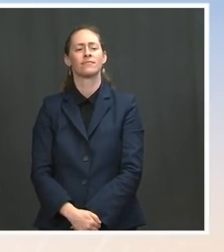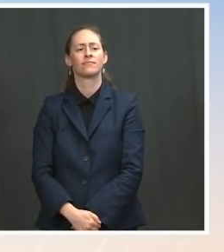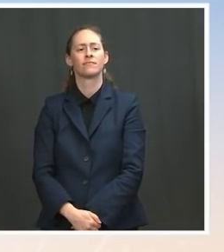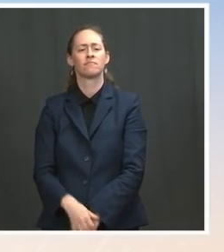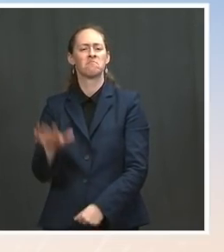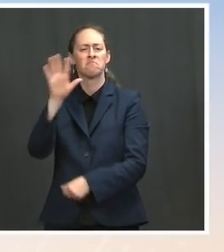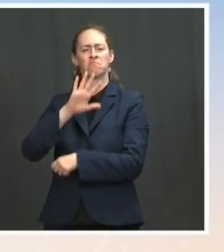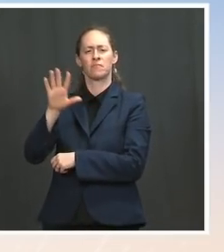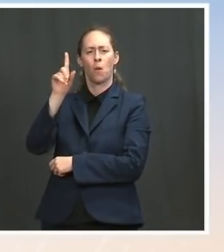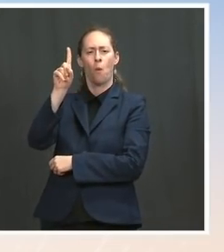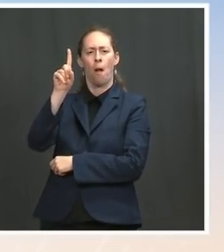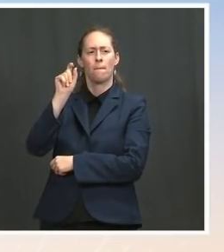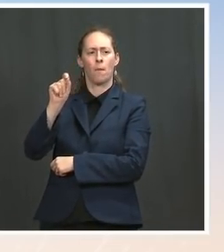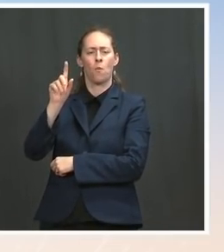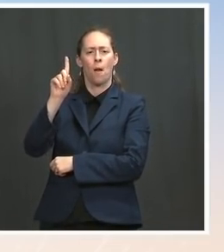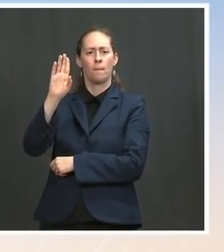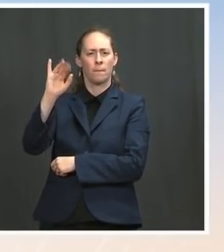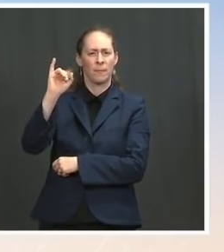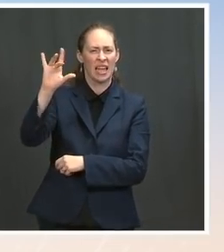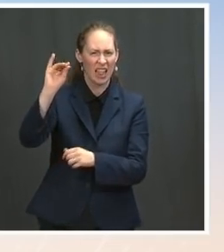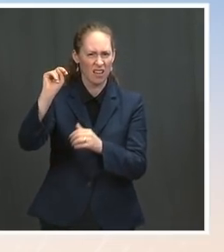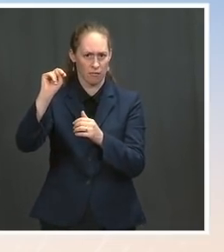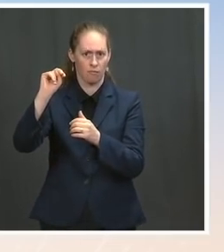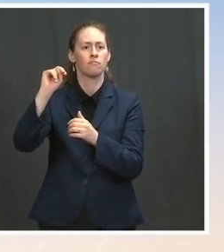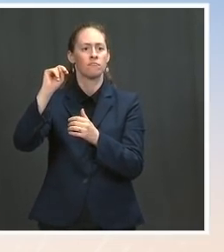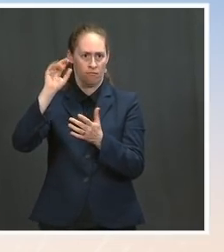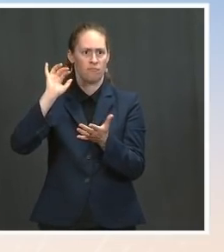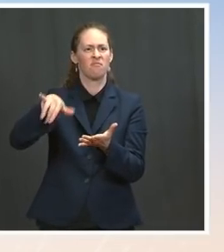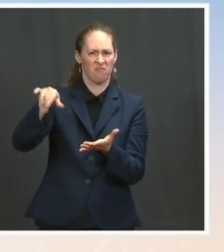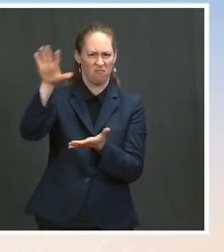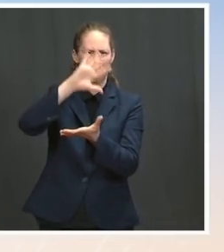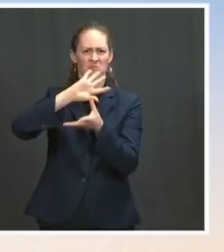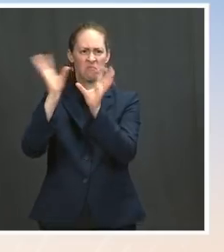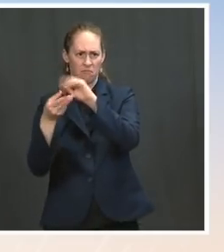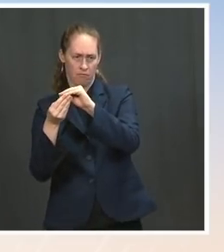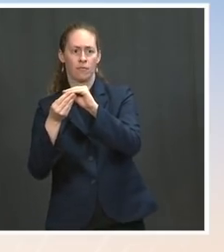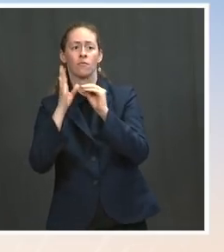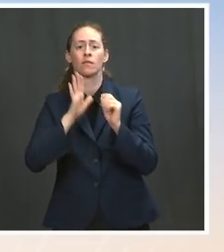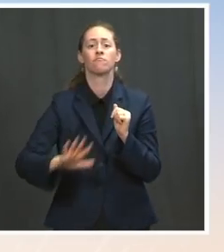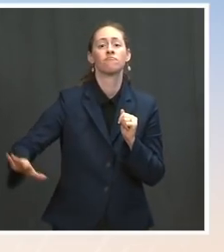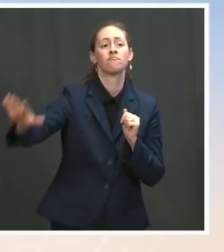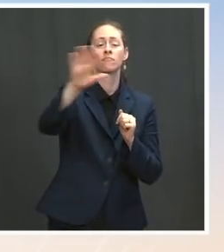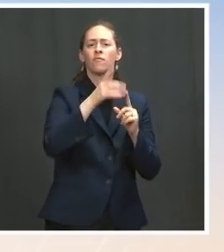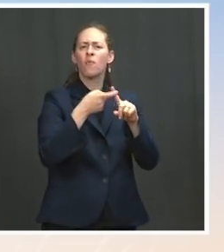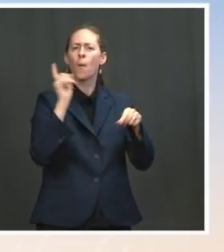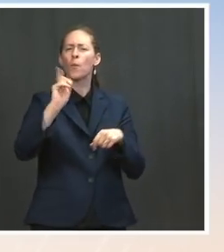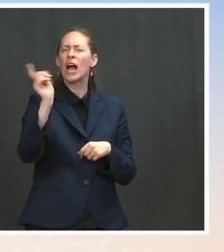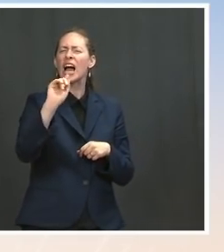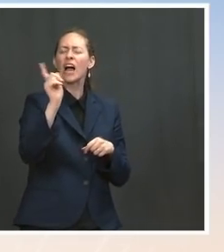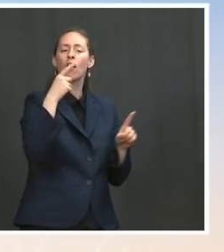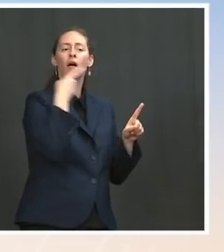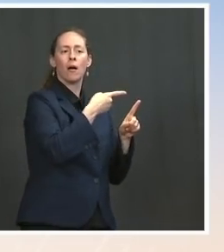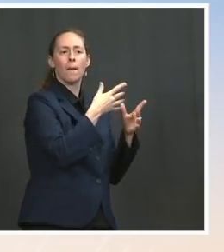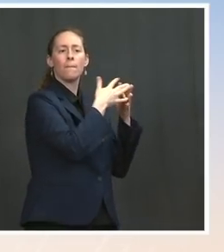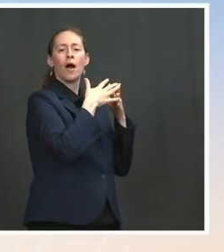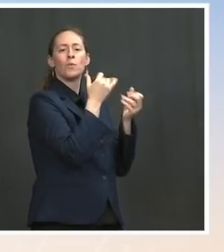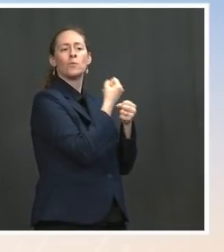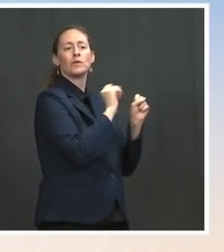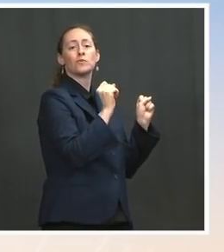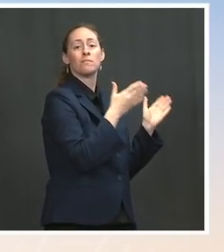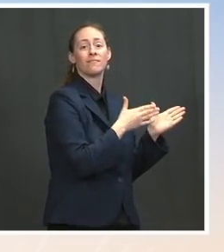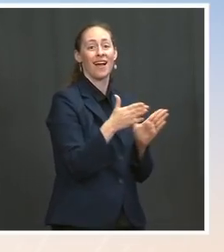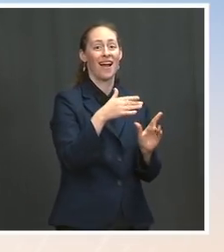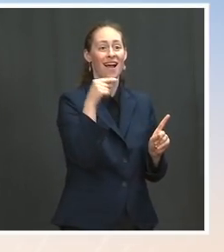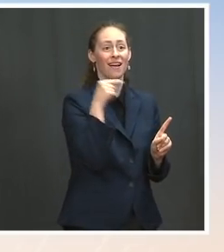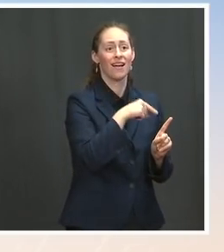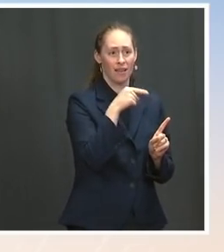Plan funding. The president believes that having access to affordable, clean, and safe drinking water is essential to everybody's health and well-being.